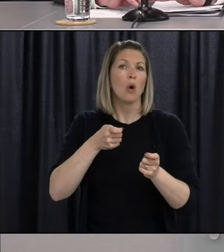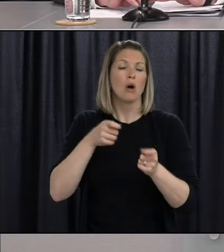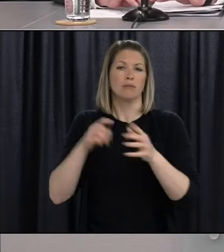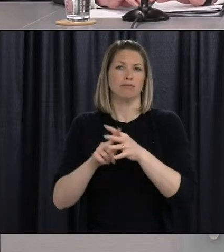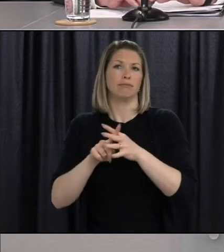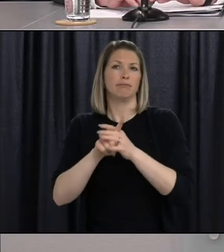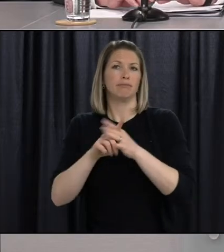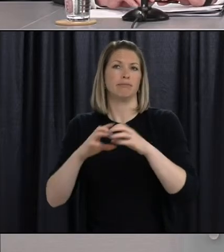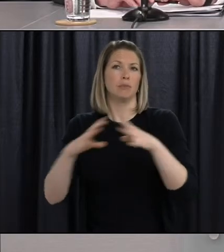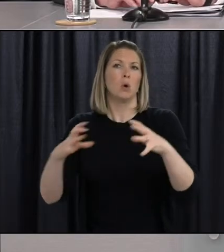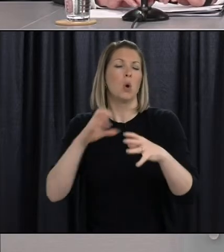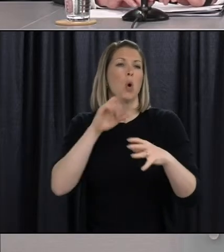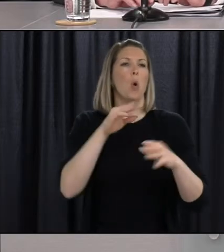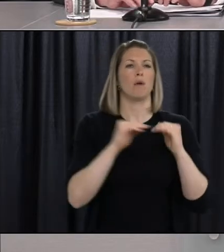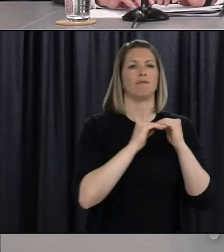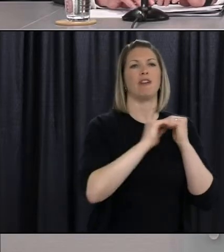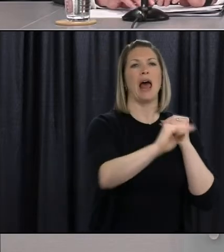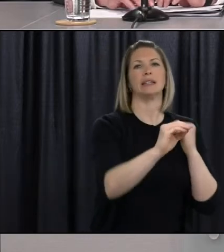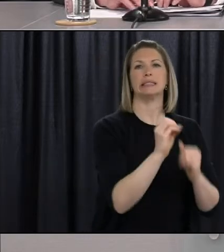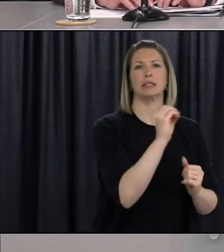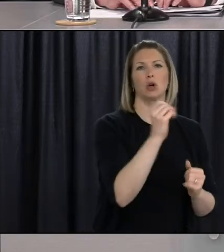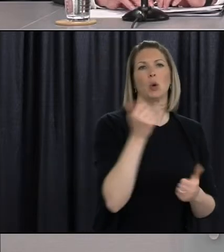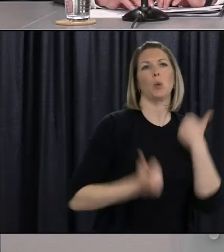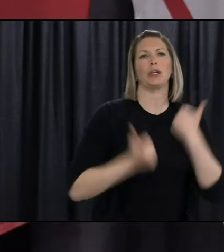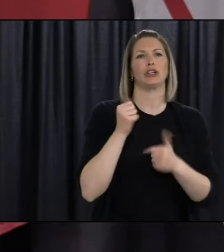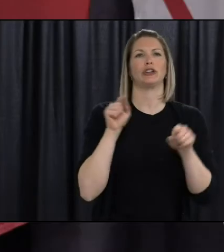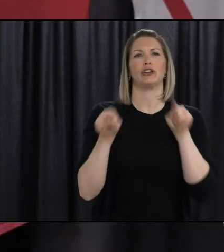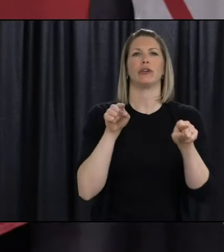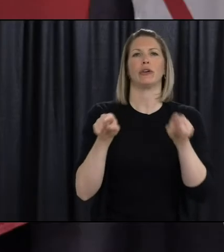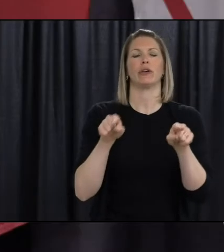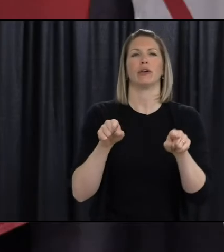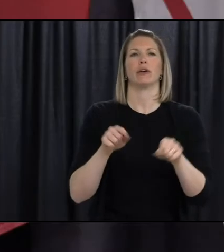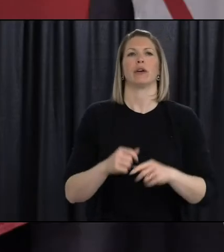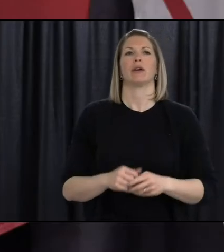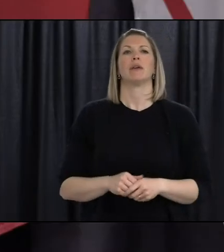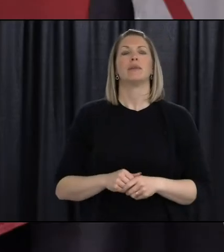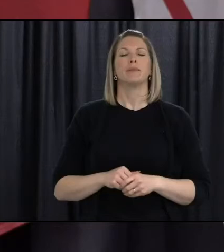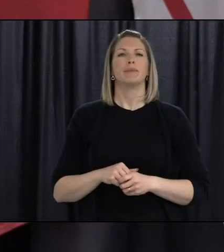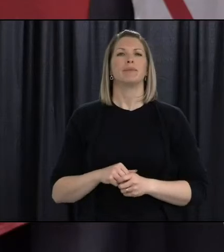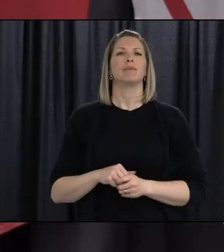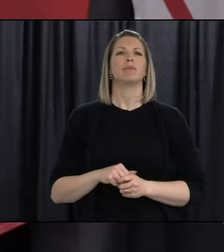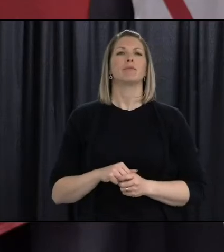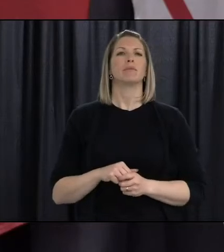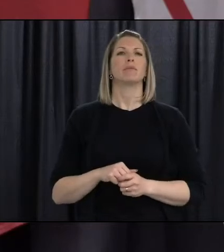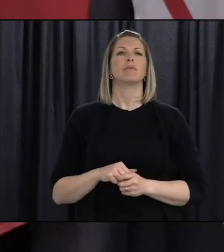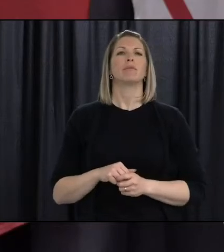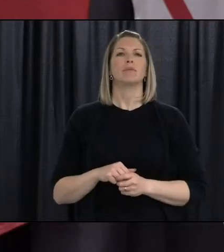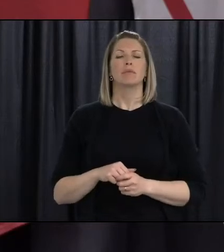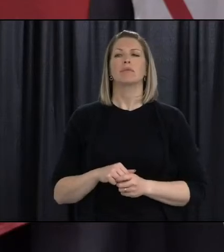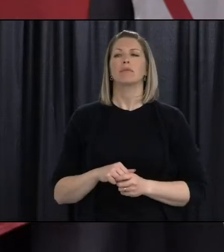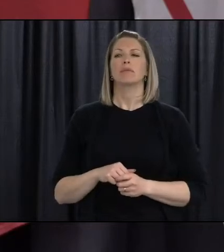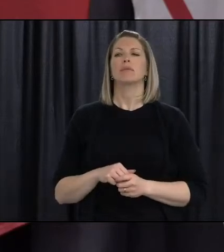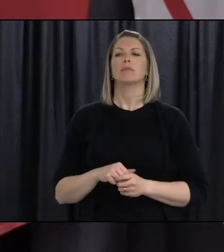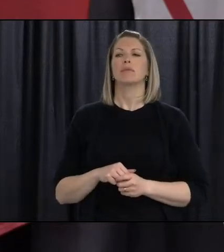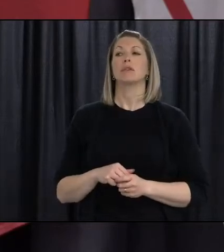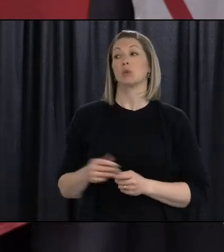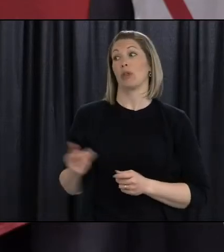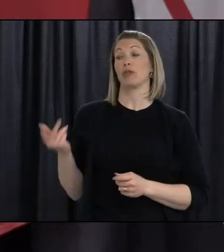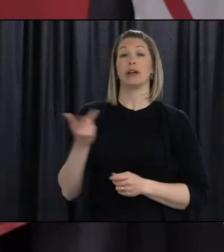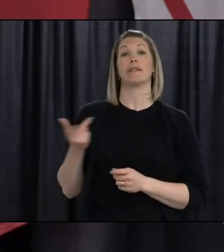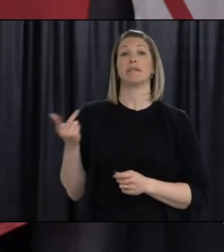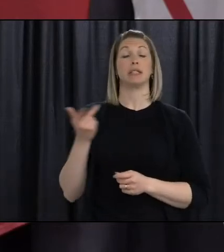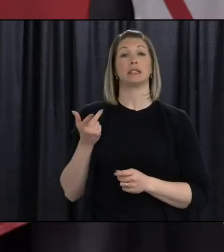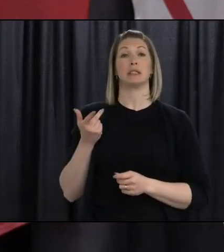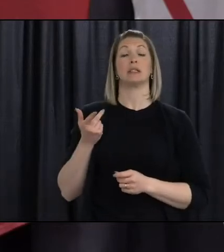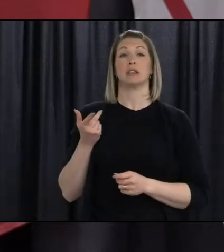this. Well, I will begin, but I think any three of us that sit at this table on a daily basis would recognize the